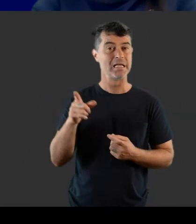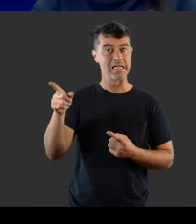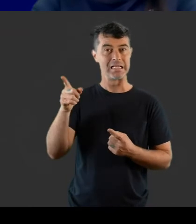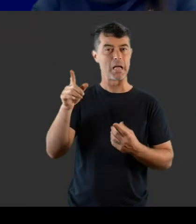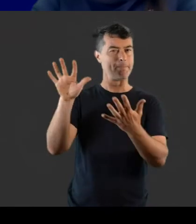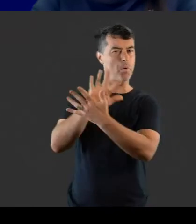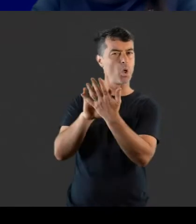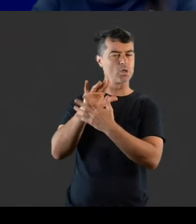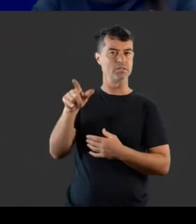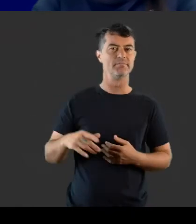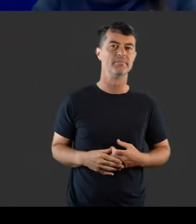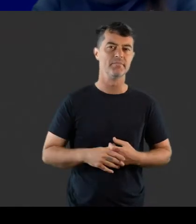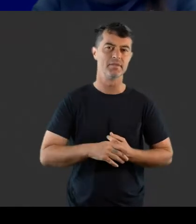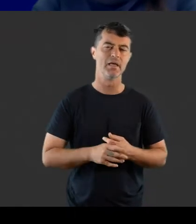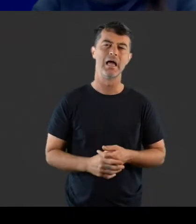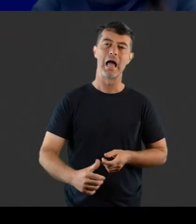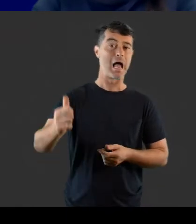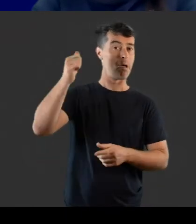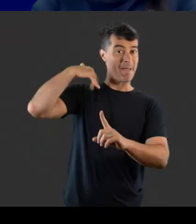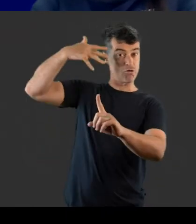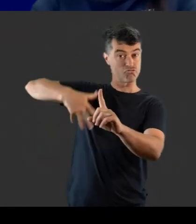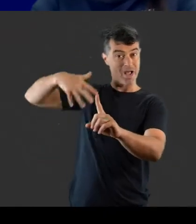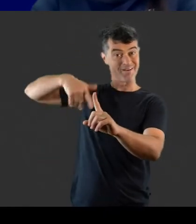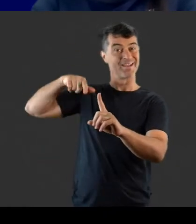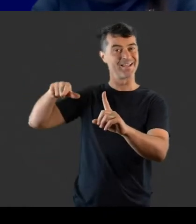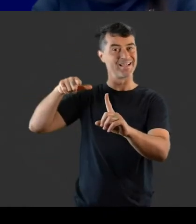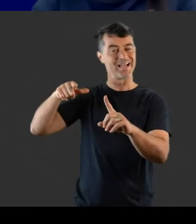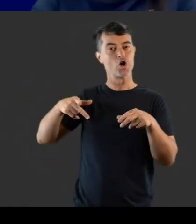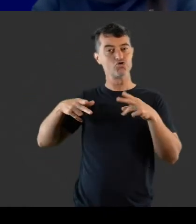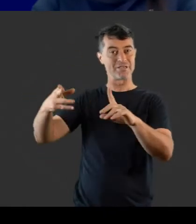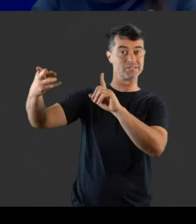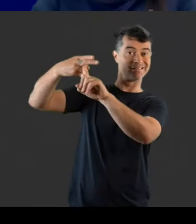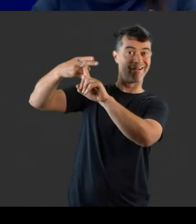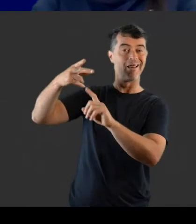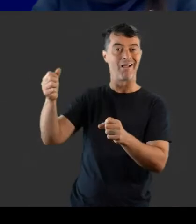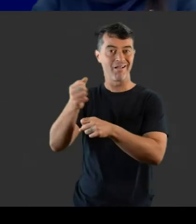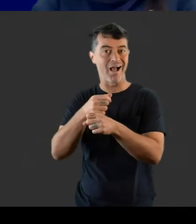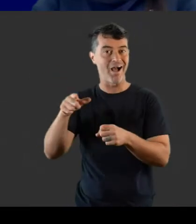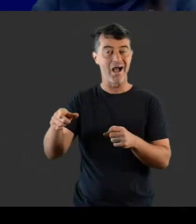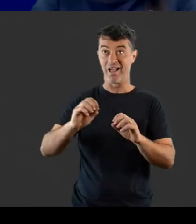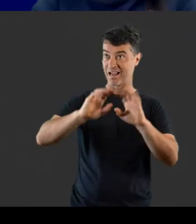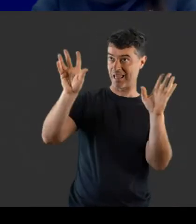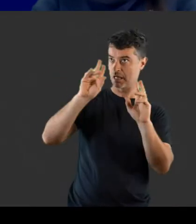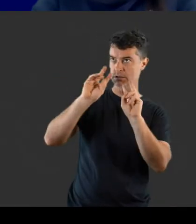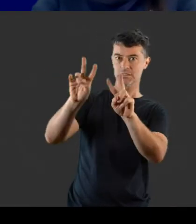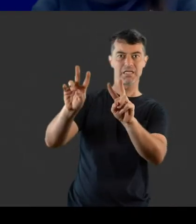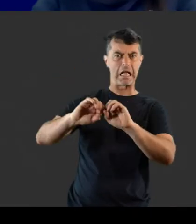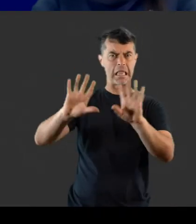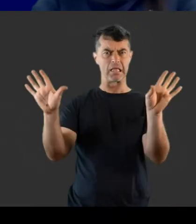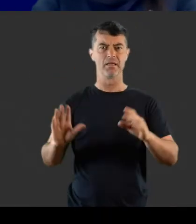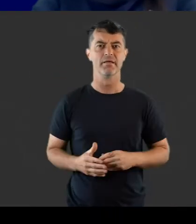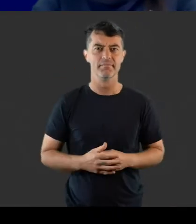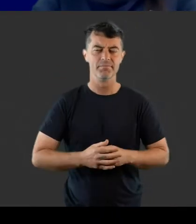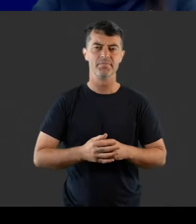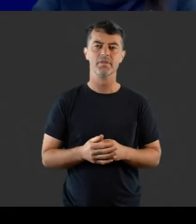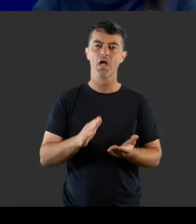his hand outreached and he is blurred. The background of the photo is a street sign and a car, which is clear